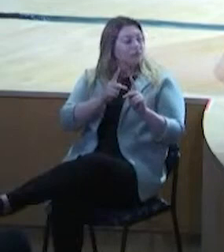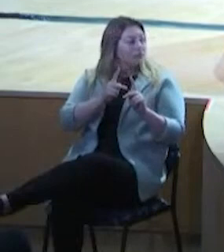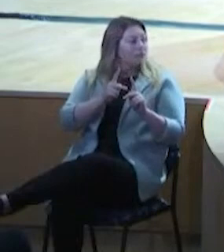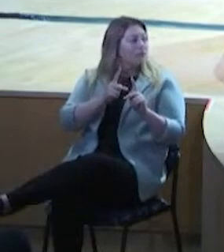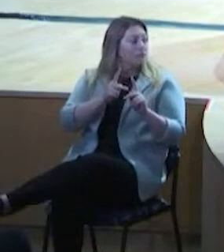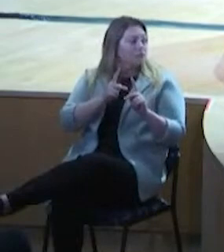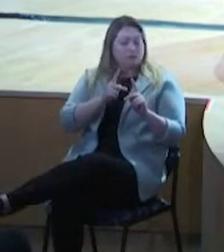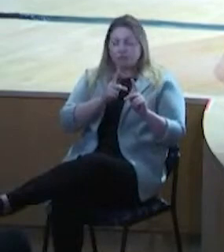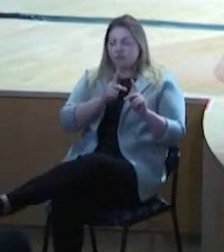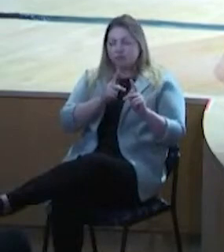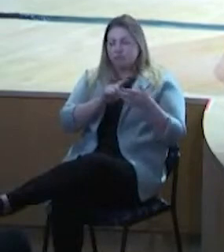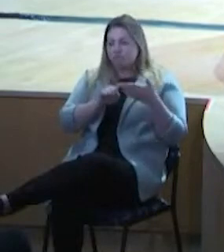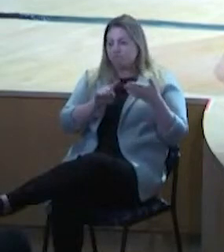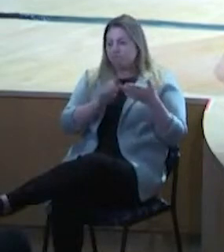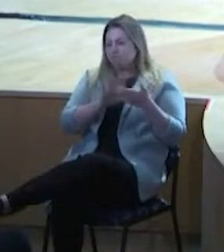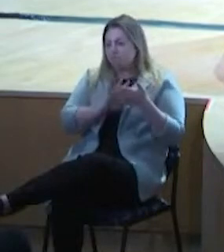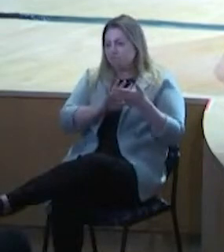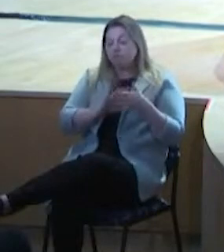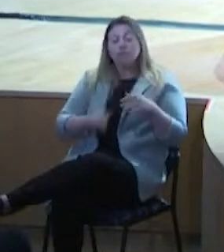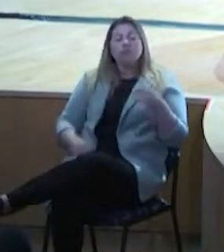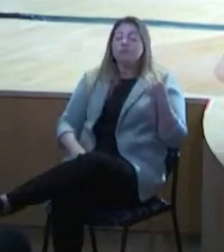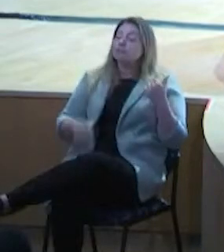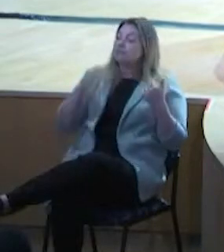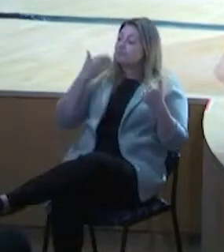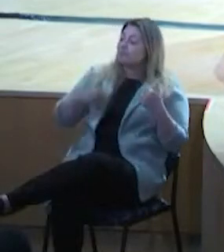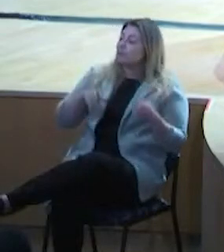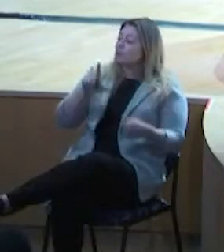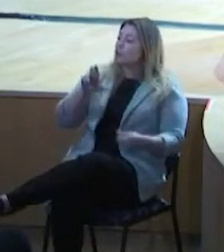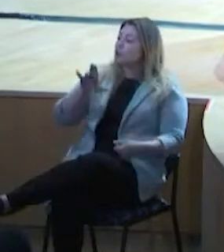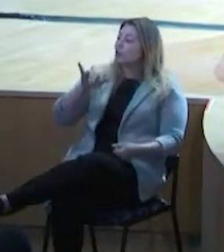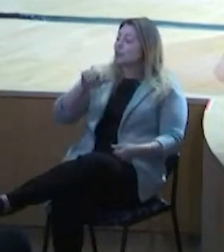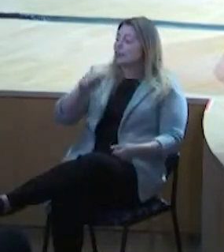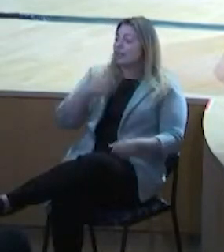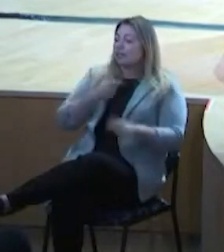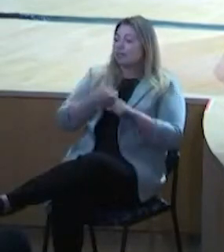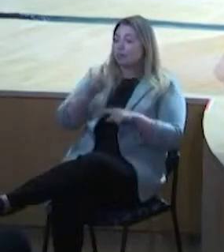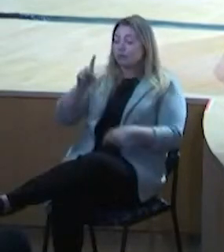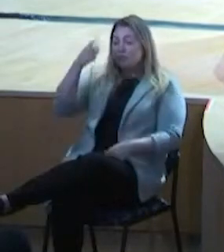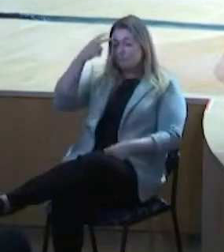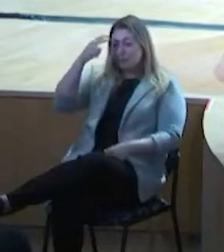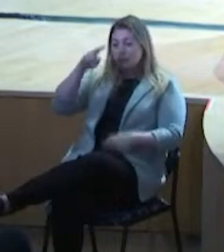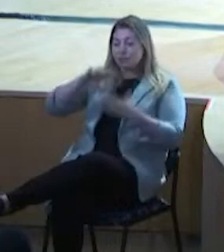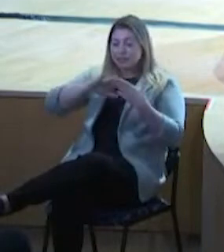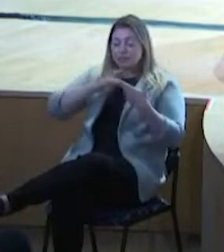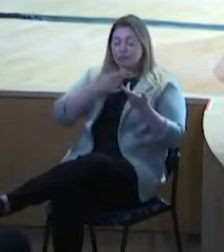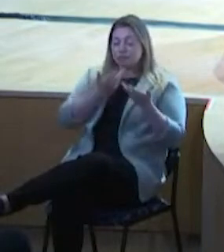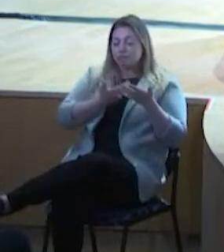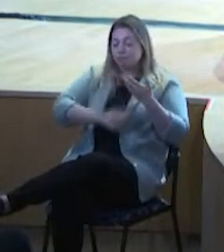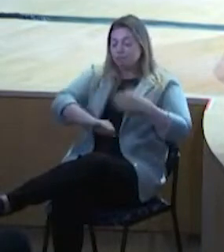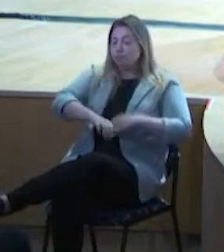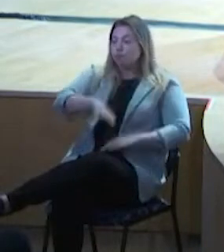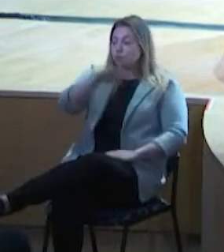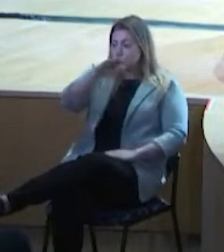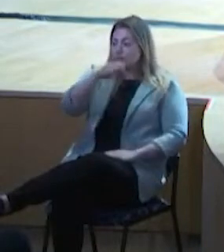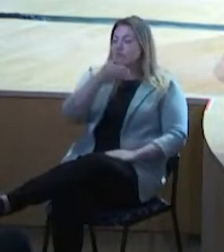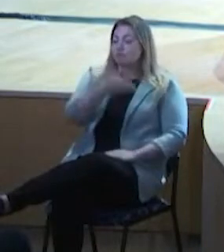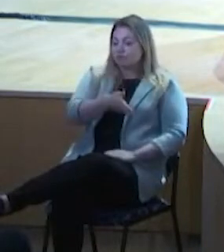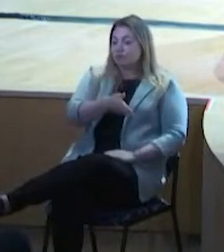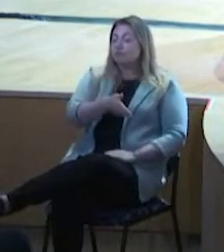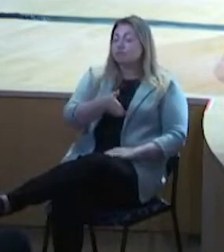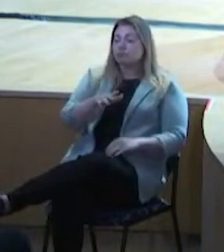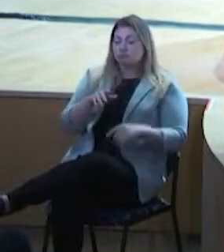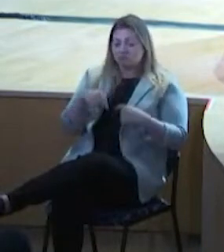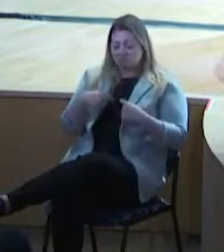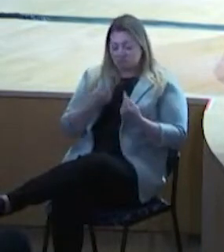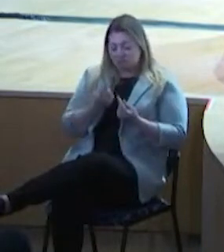is. Okay, so my name is Lucía. I come from Mexico City. I was born and raised there. And since a few